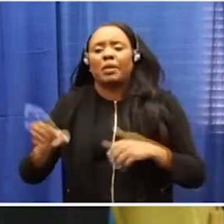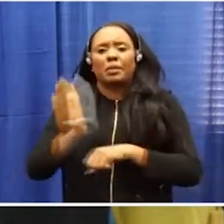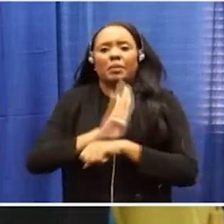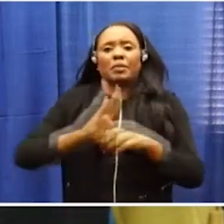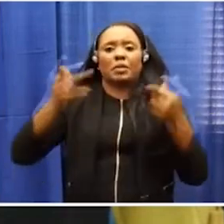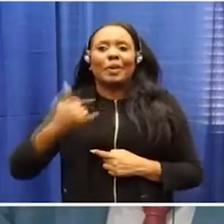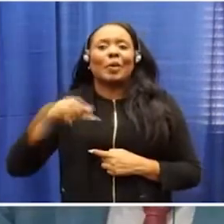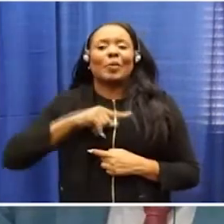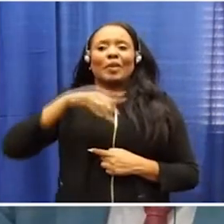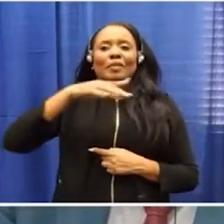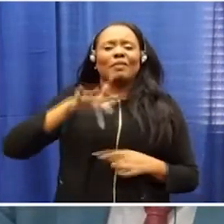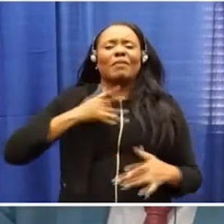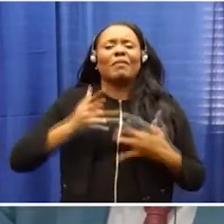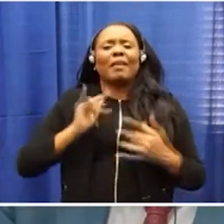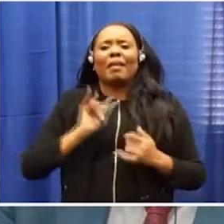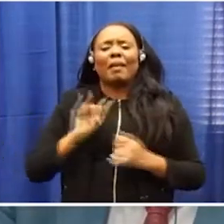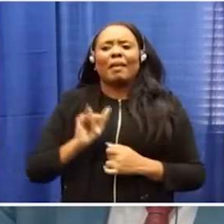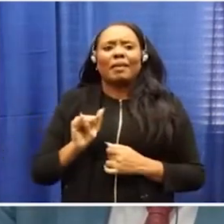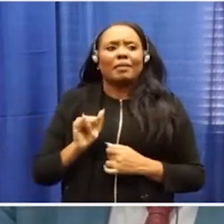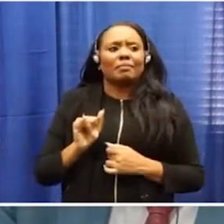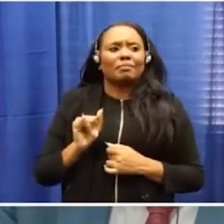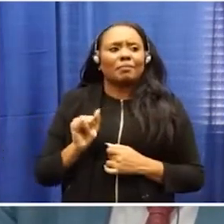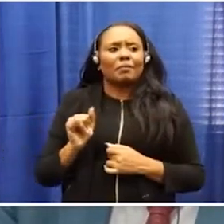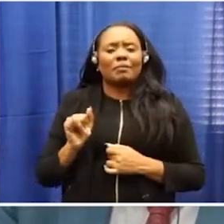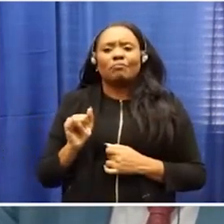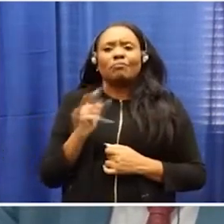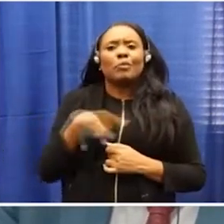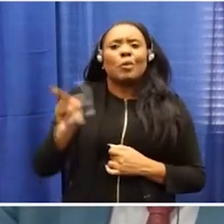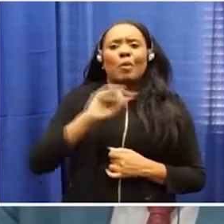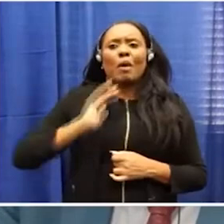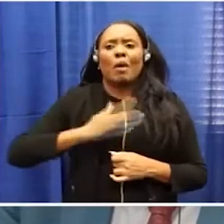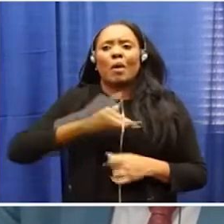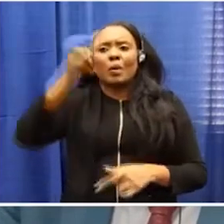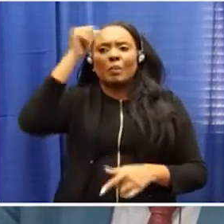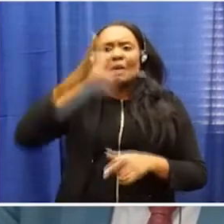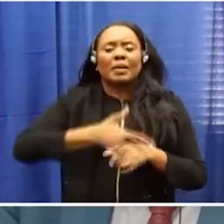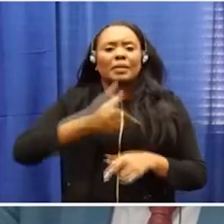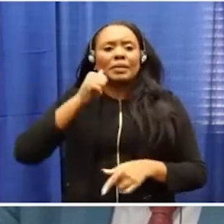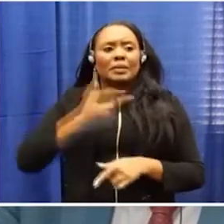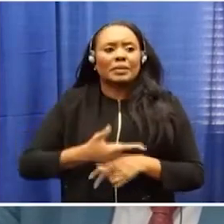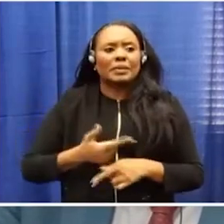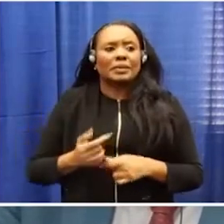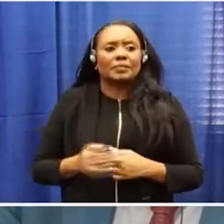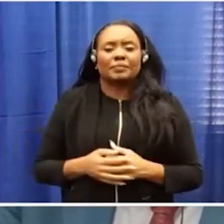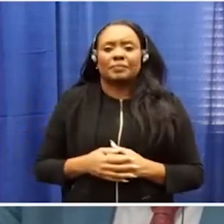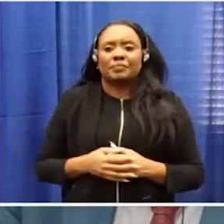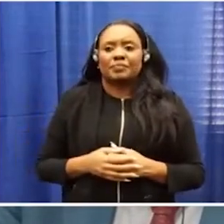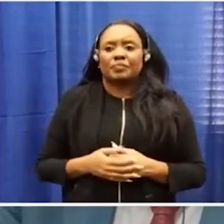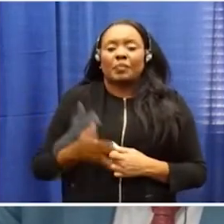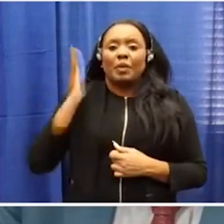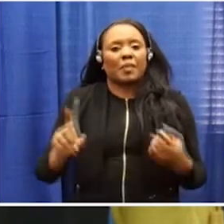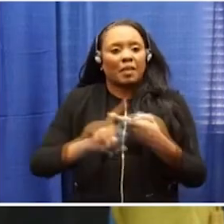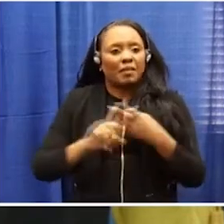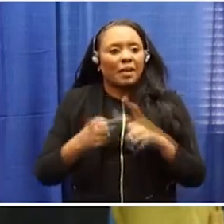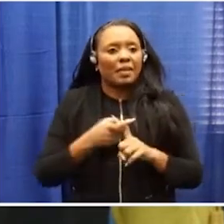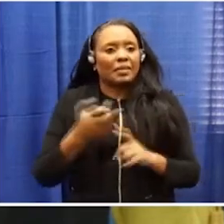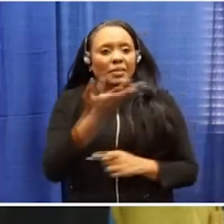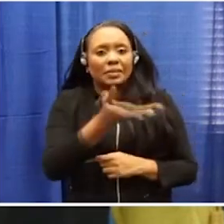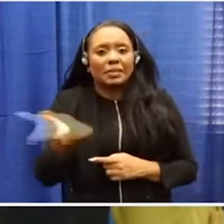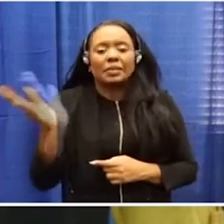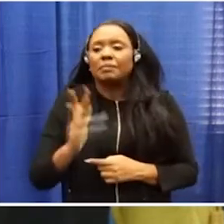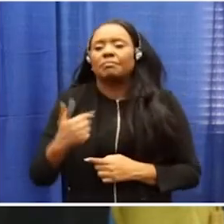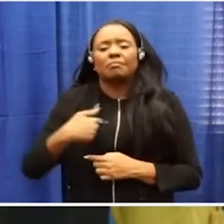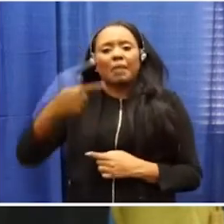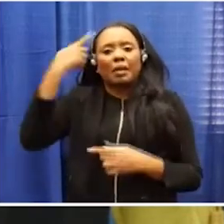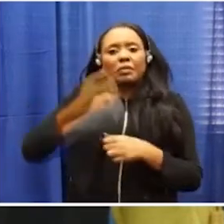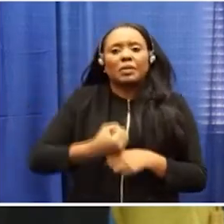of Barbados, Mia Amor Motley, for hosting us here in Barbados. Colleagues, friends, I